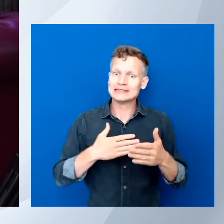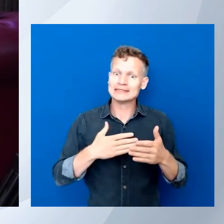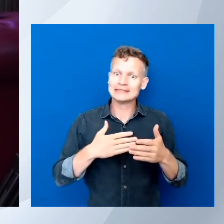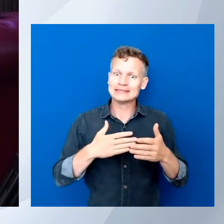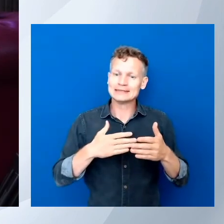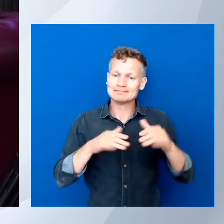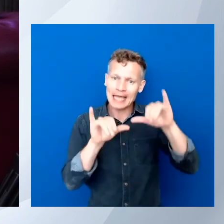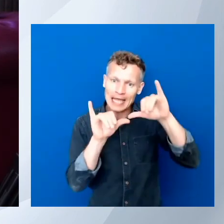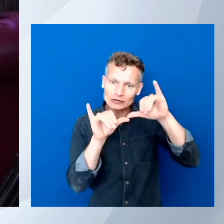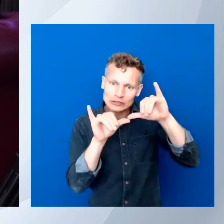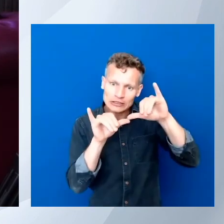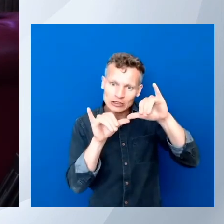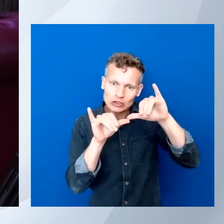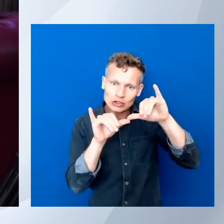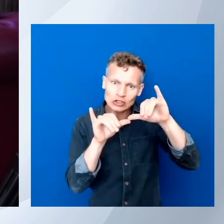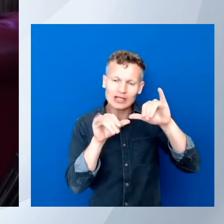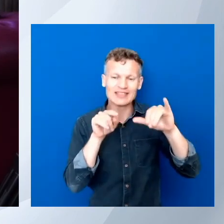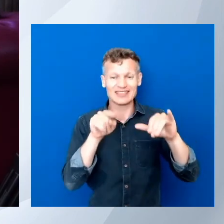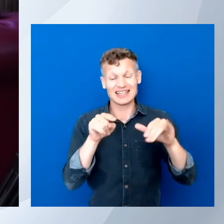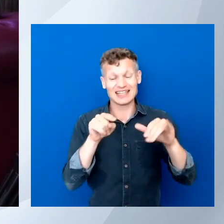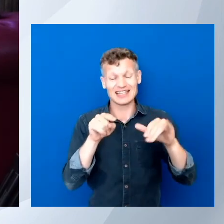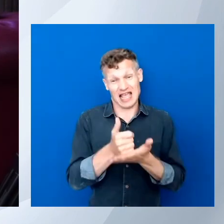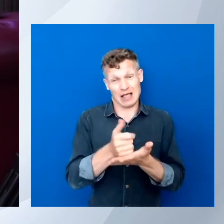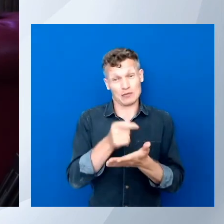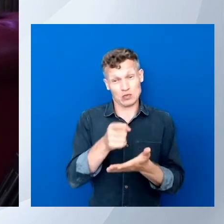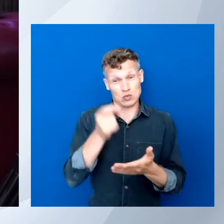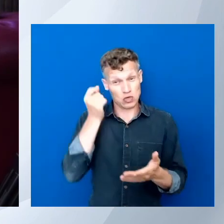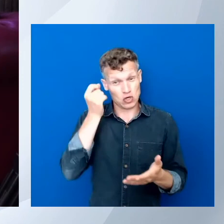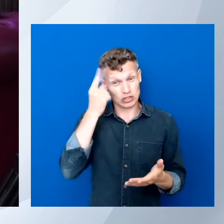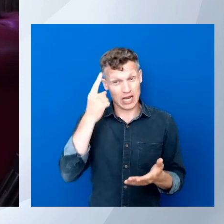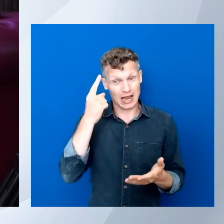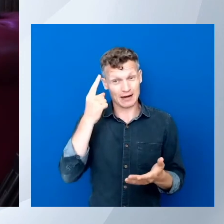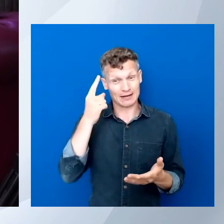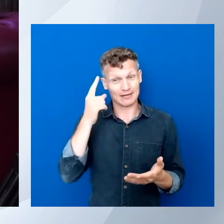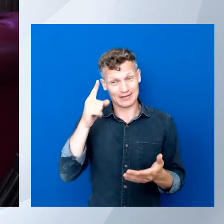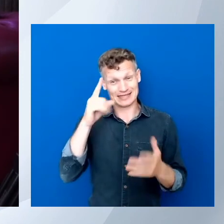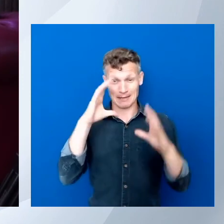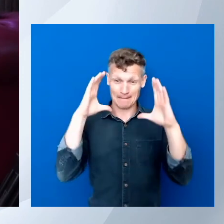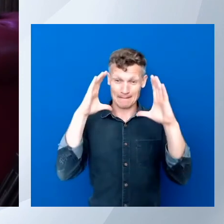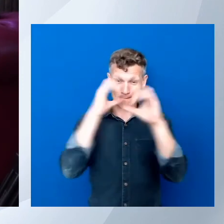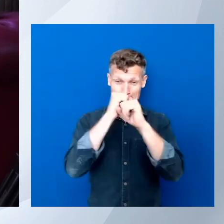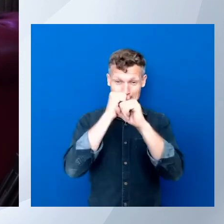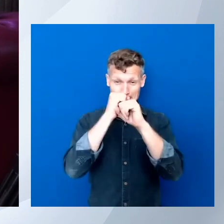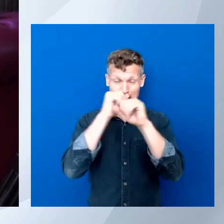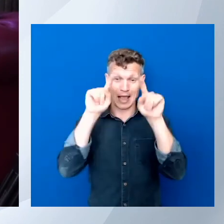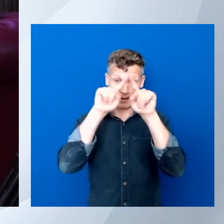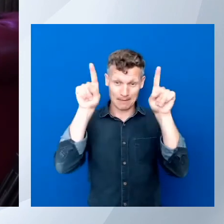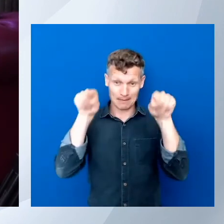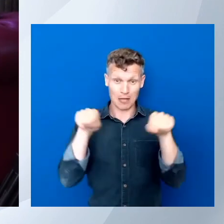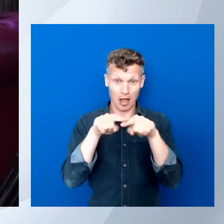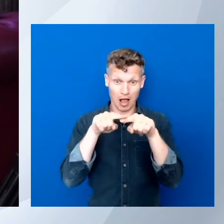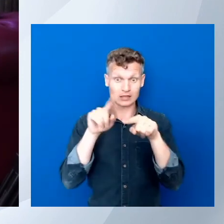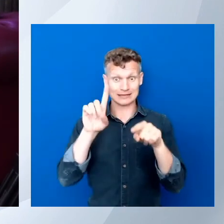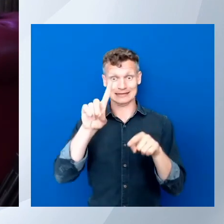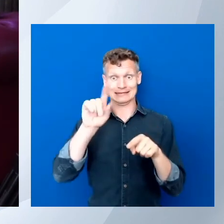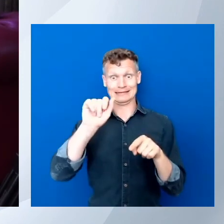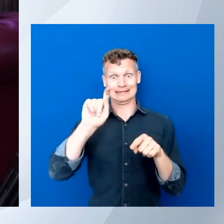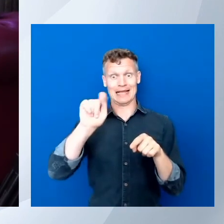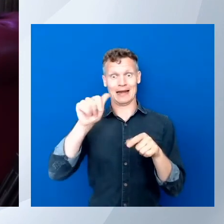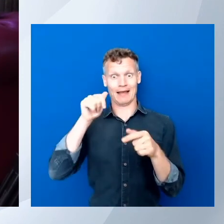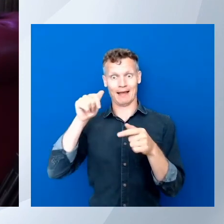It's a black box. We're putting in data and we're putting in an expectation, and it somehow finds a pattern in my data that explains this